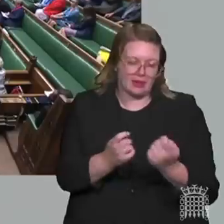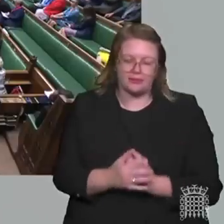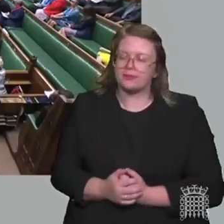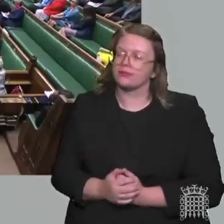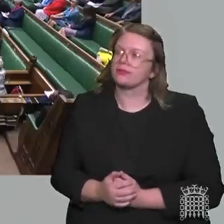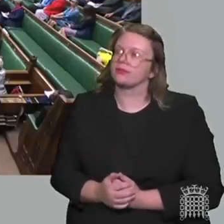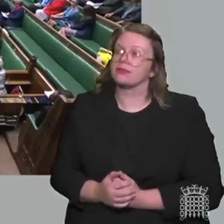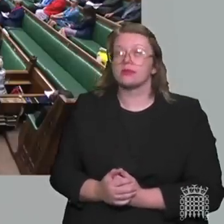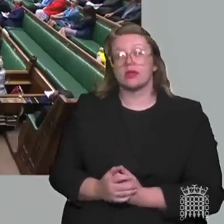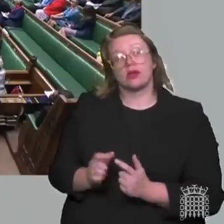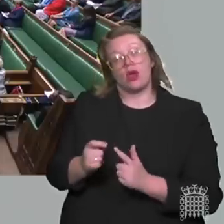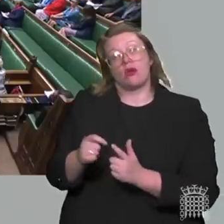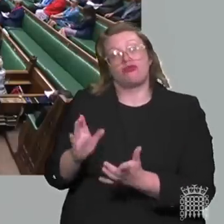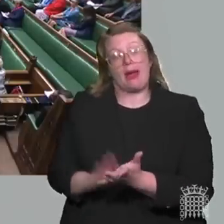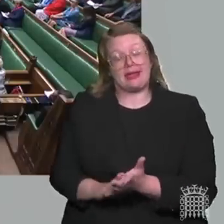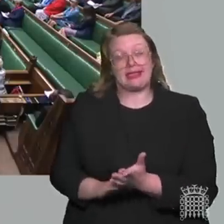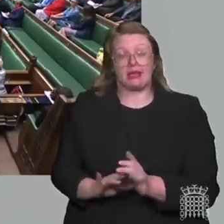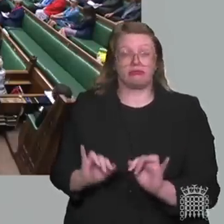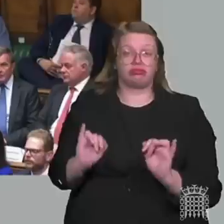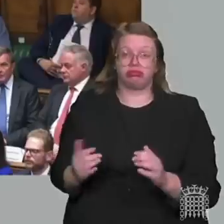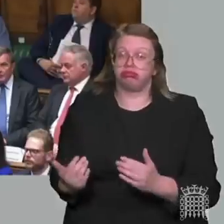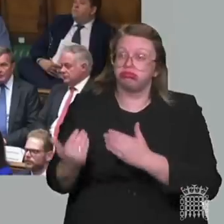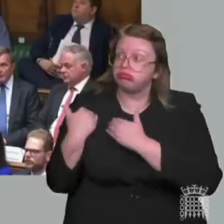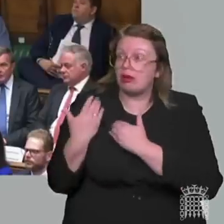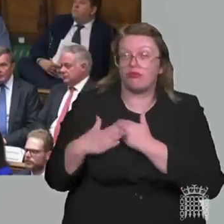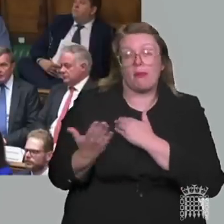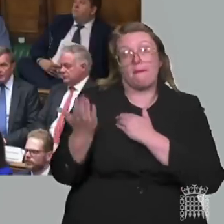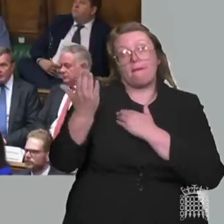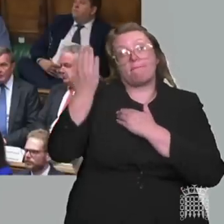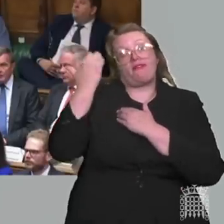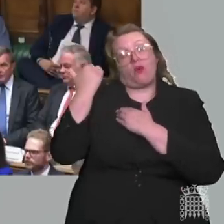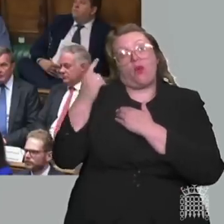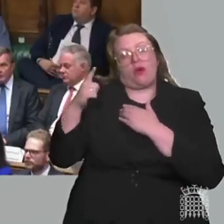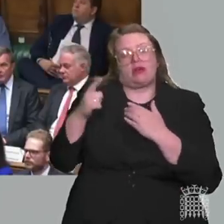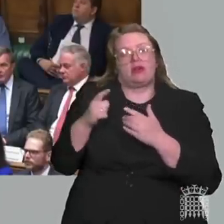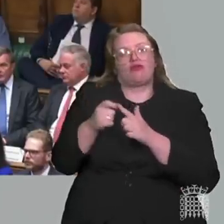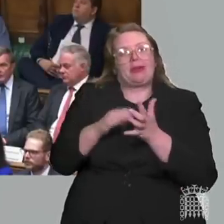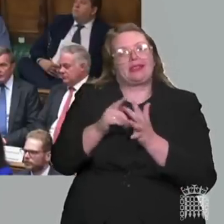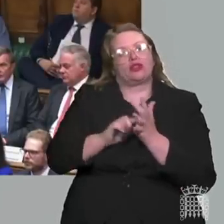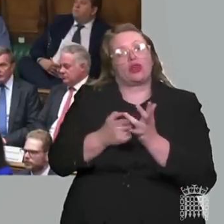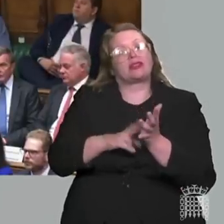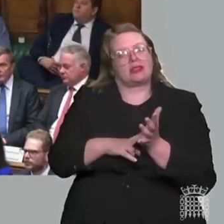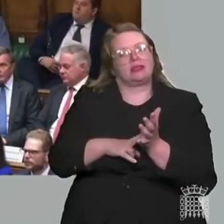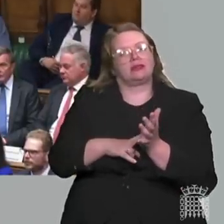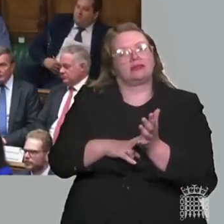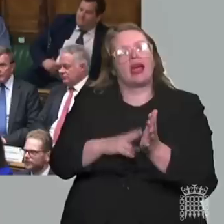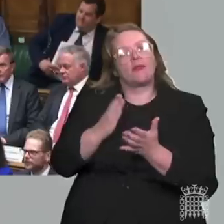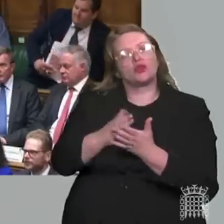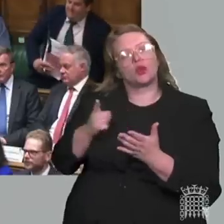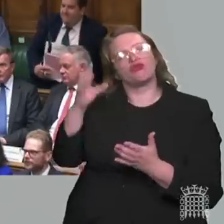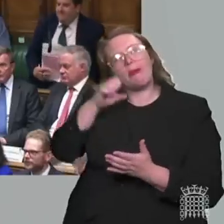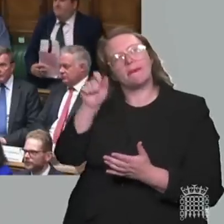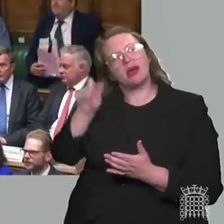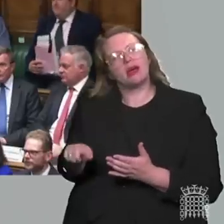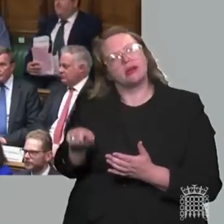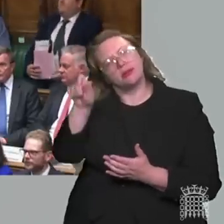landmines the Prime Minister has inherited from the former member for Uxbridge and South Ruislip. I'm sure the Prime Minister remembers him. He's the one who